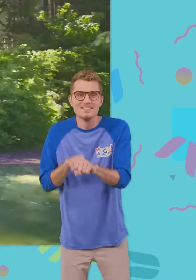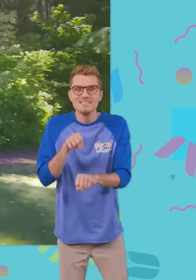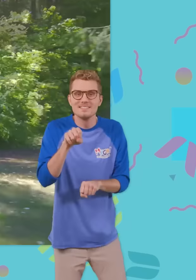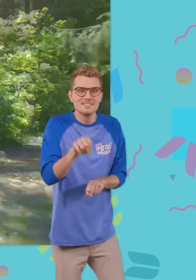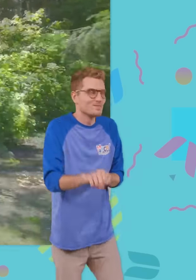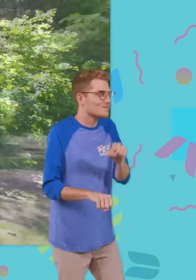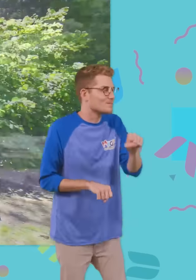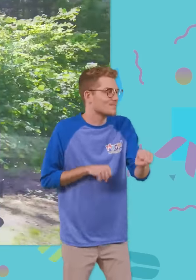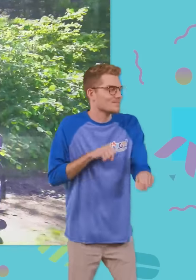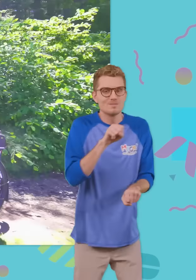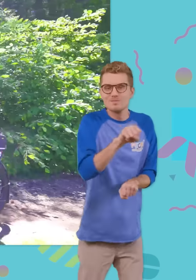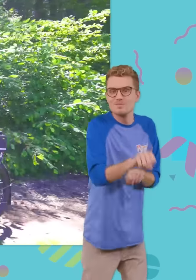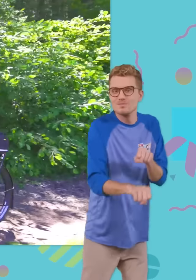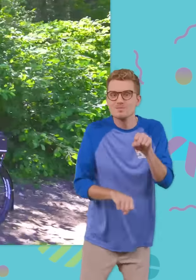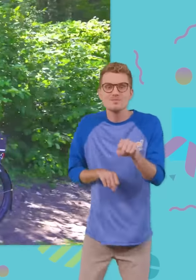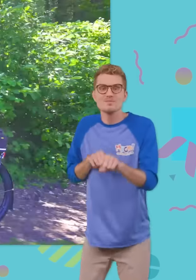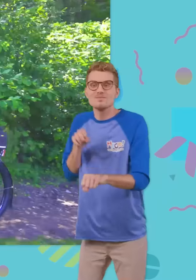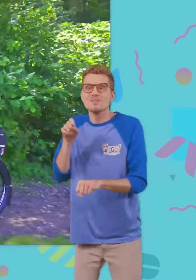Whoa.